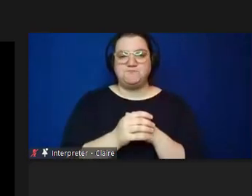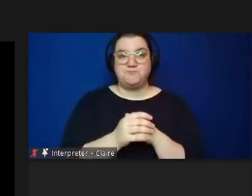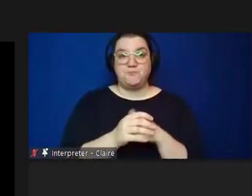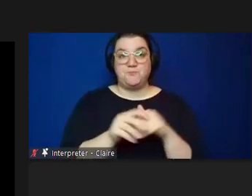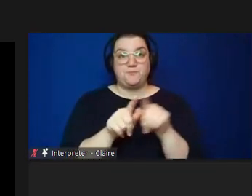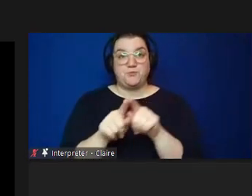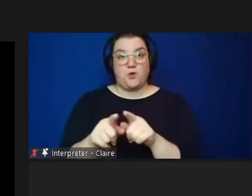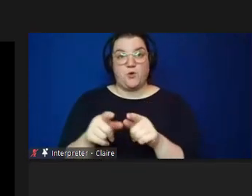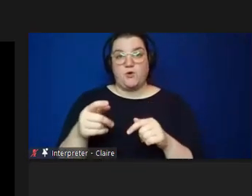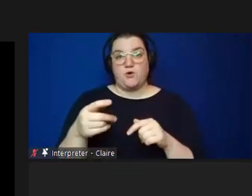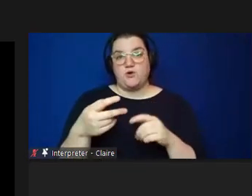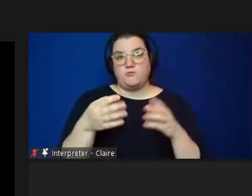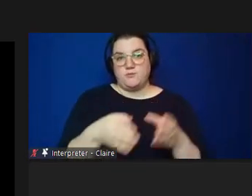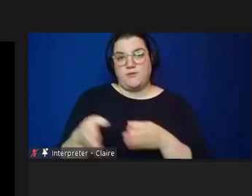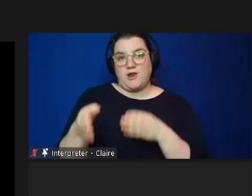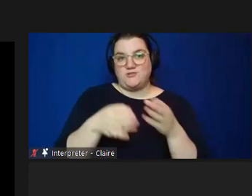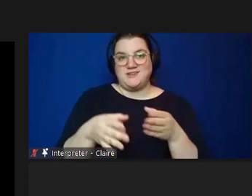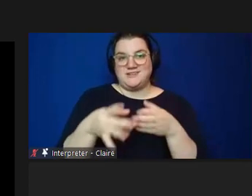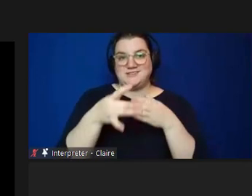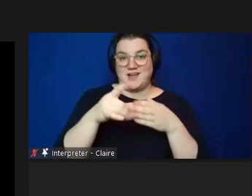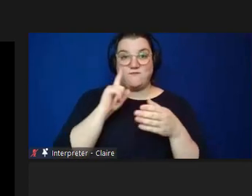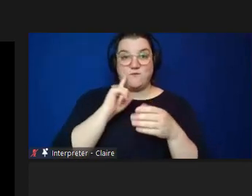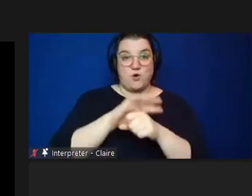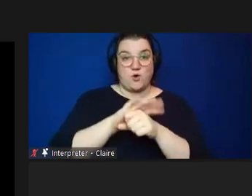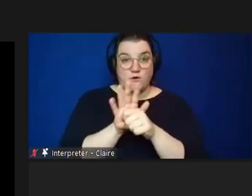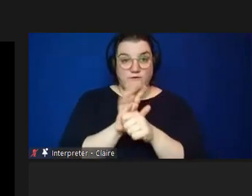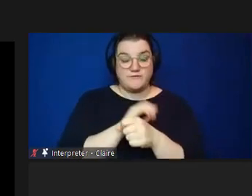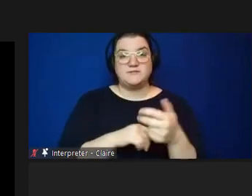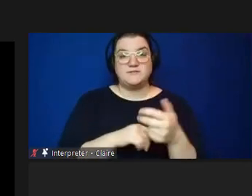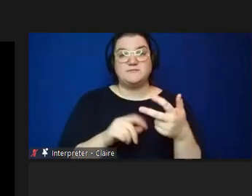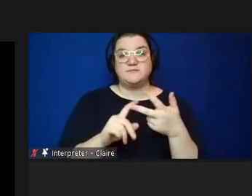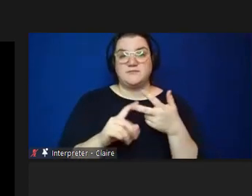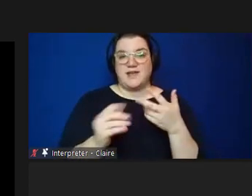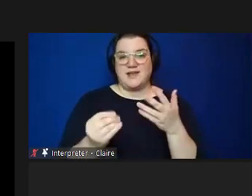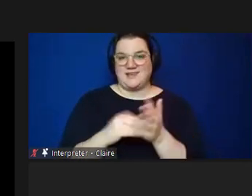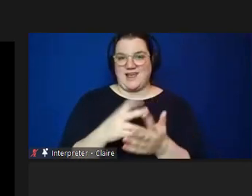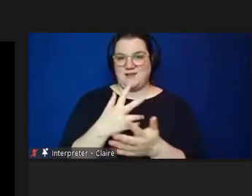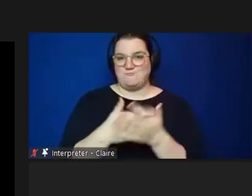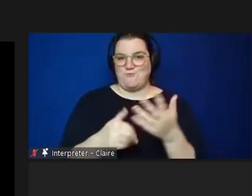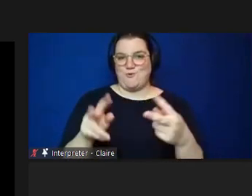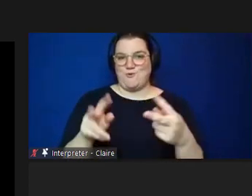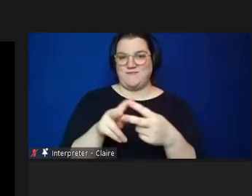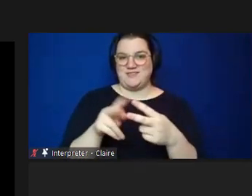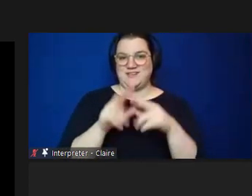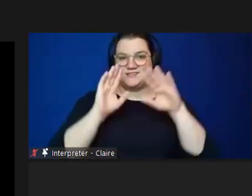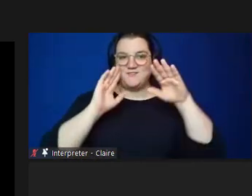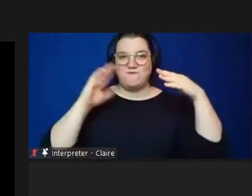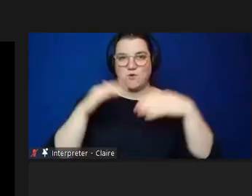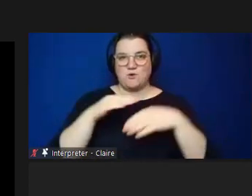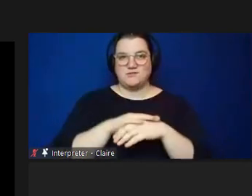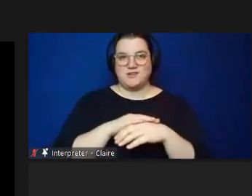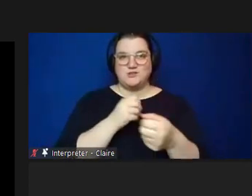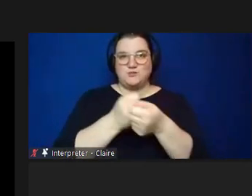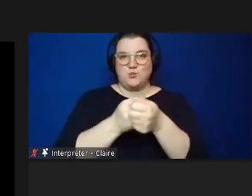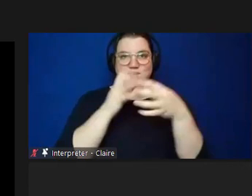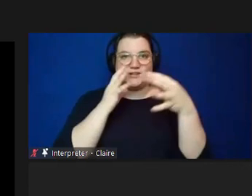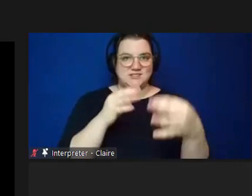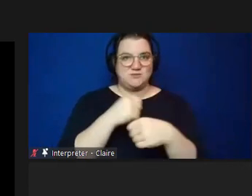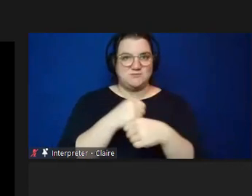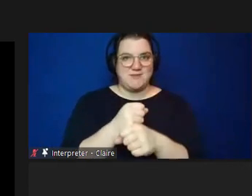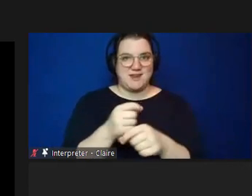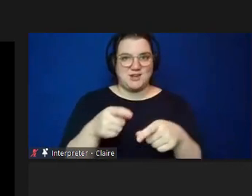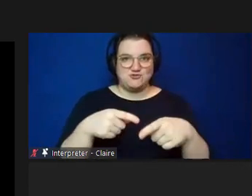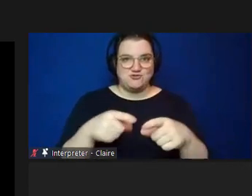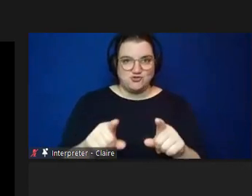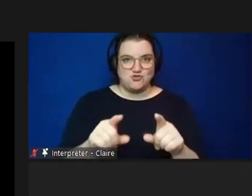preparedness guide for COVID. And again, both of these were focused on supported decision making during